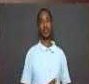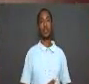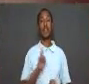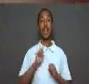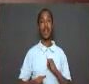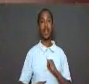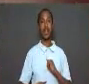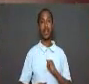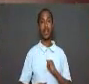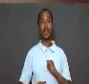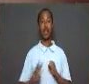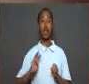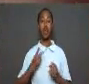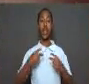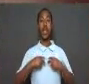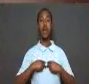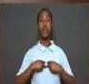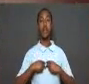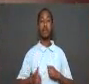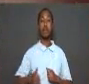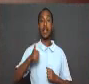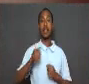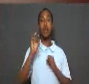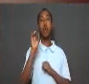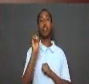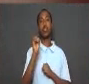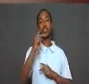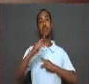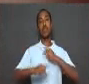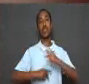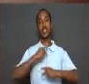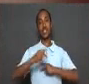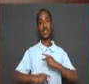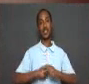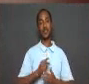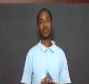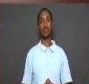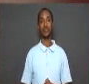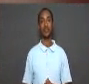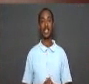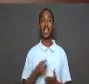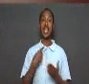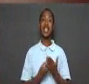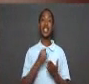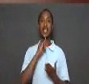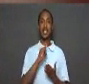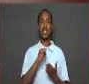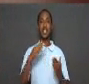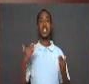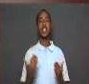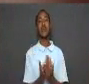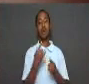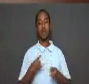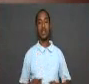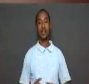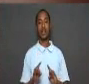Finally, we have the basic oxygen process. This is a newer method